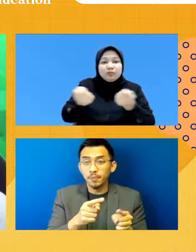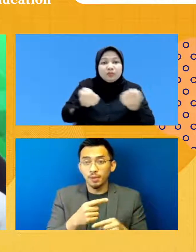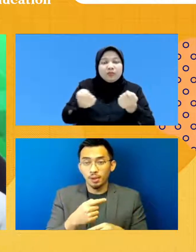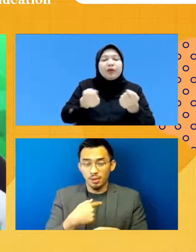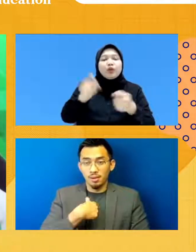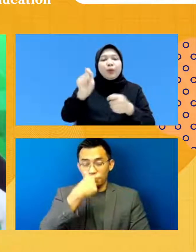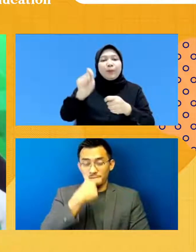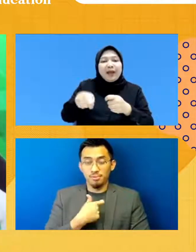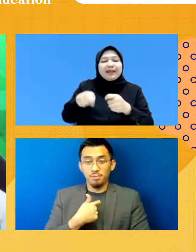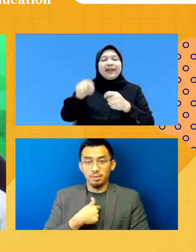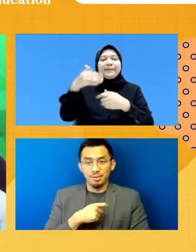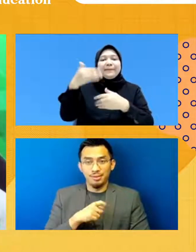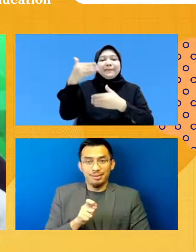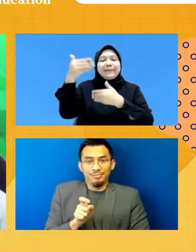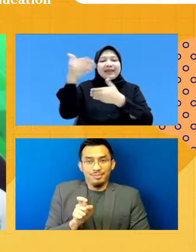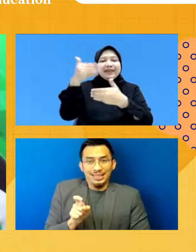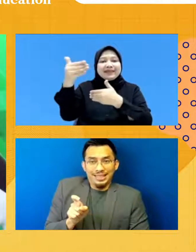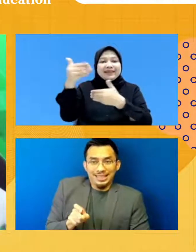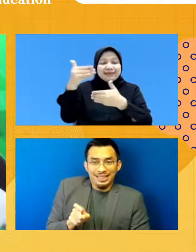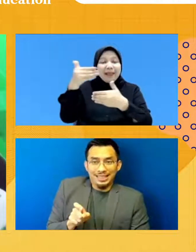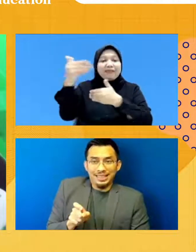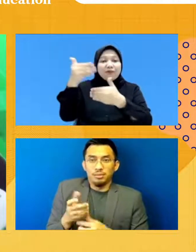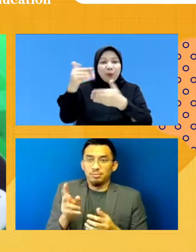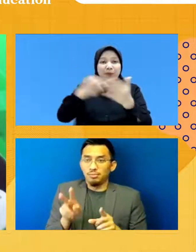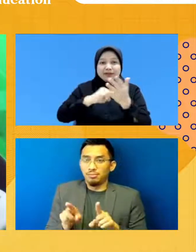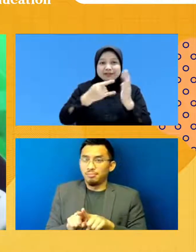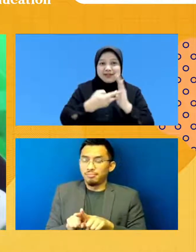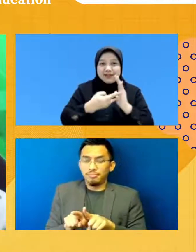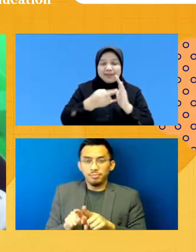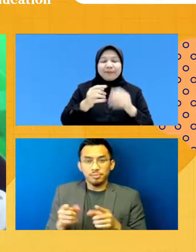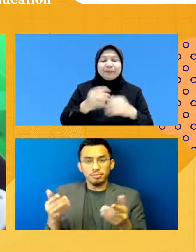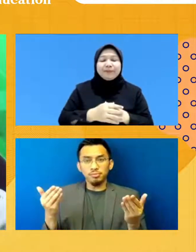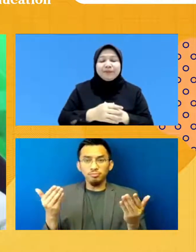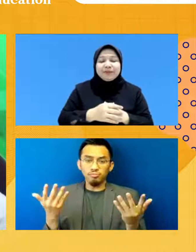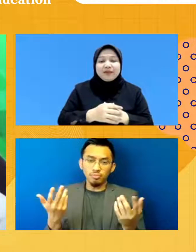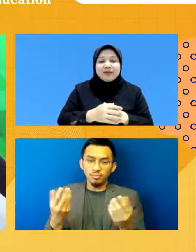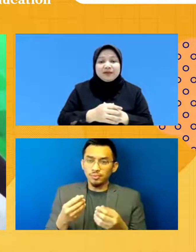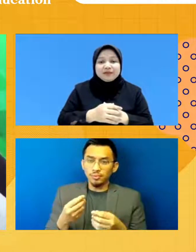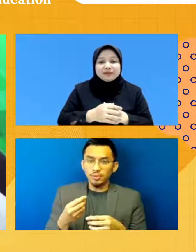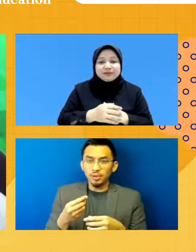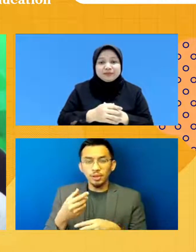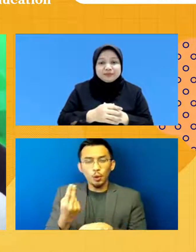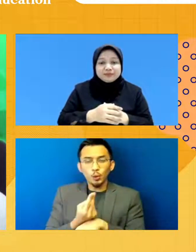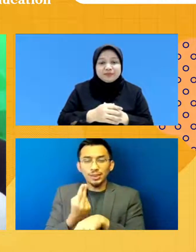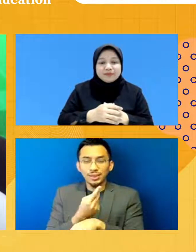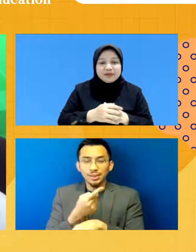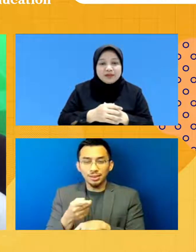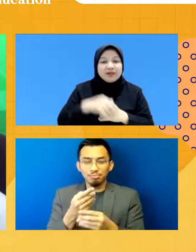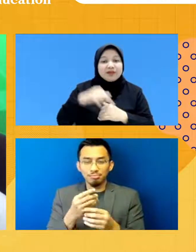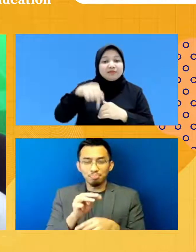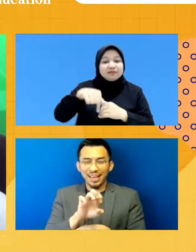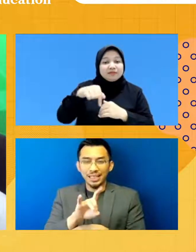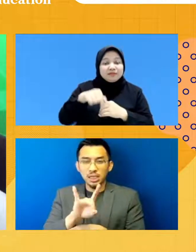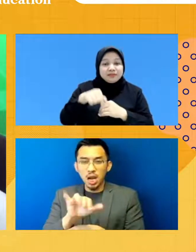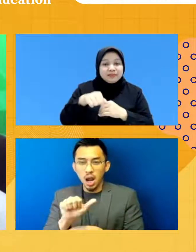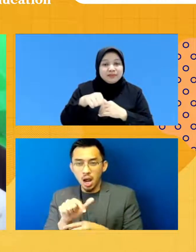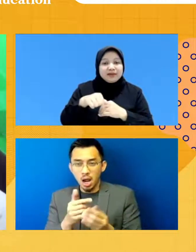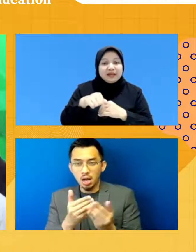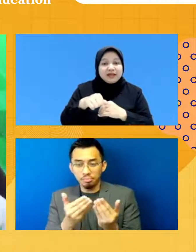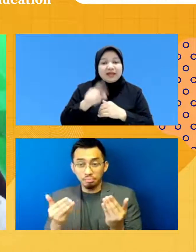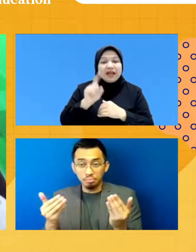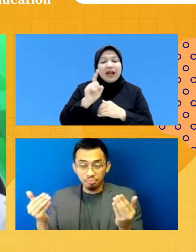And uh, this is how far we have gone through the digital sexual behaviors. And